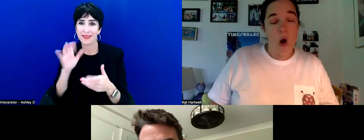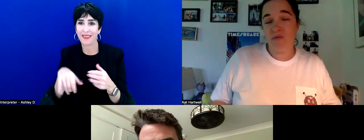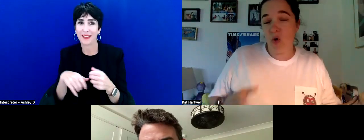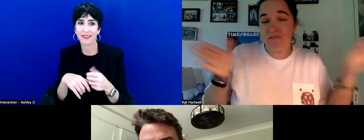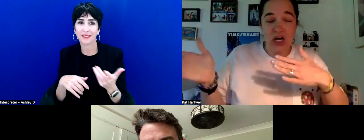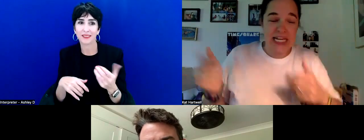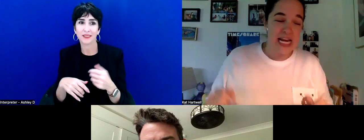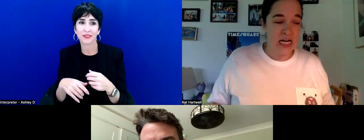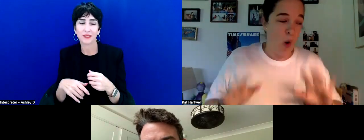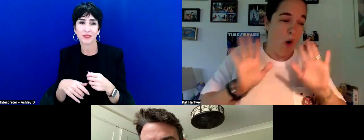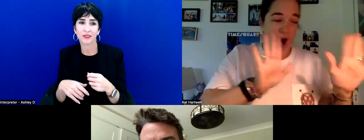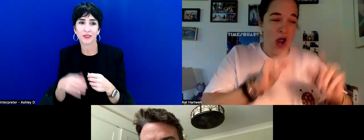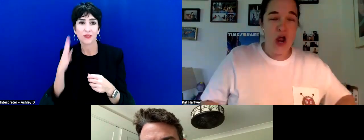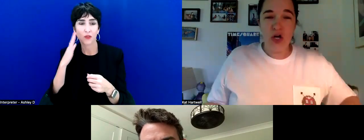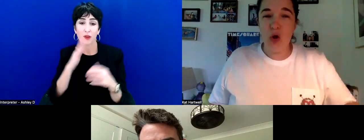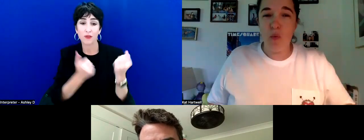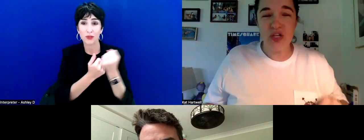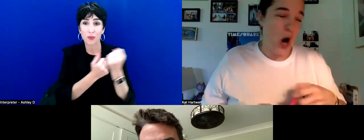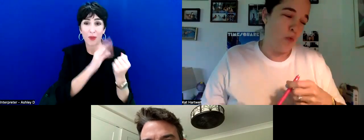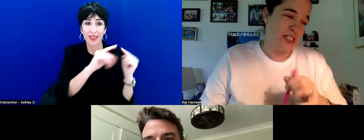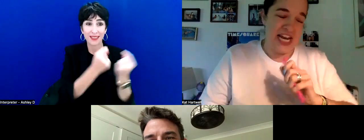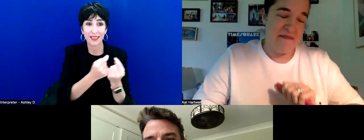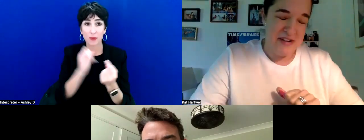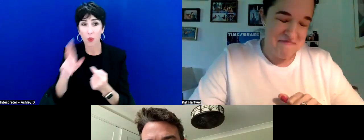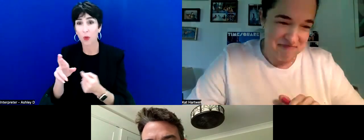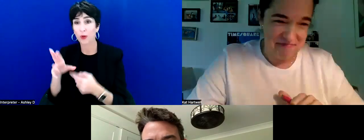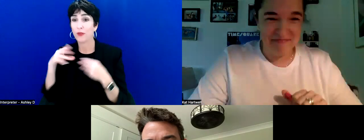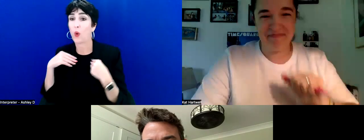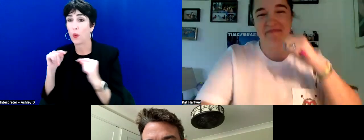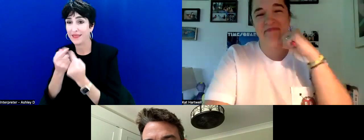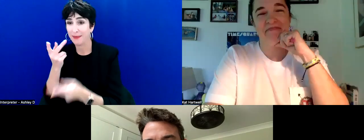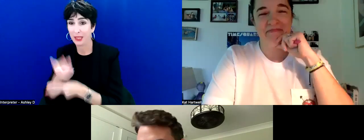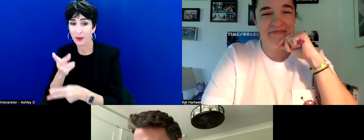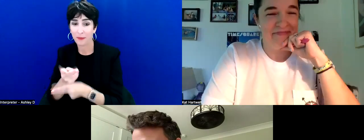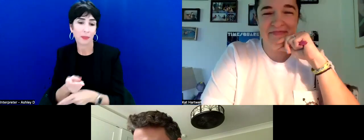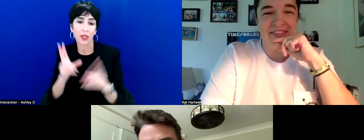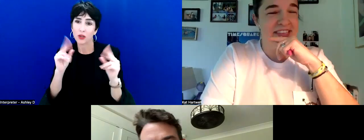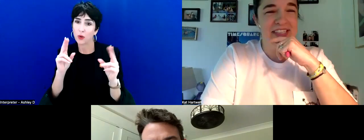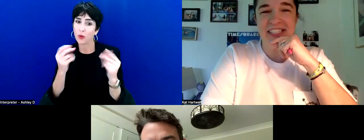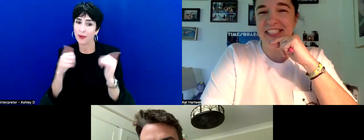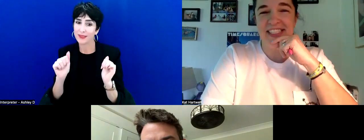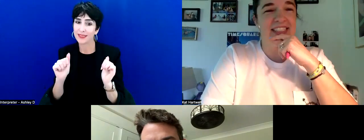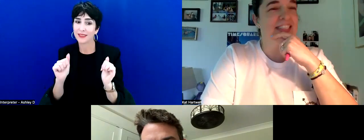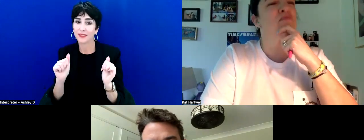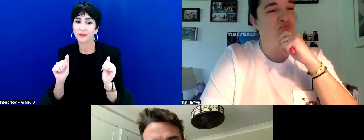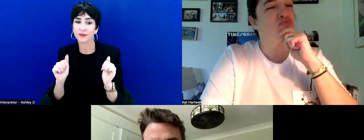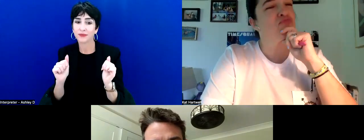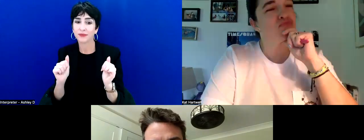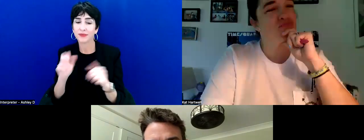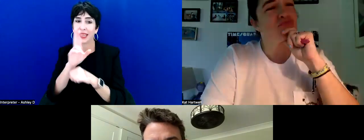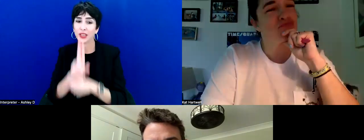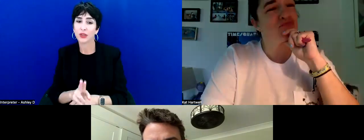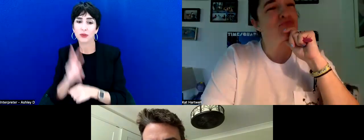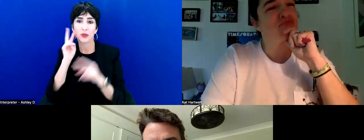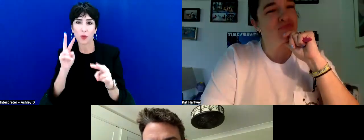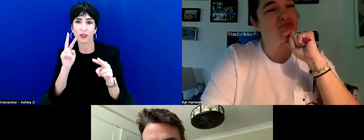wanted to know Yeah. if you team or with your own team. No, I'm still getting used to watching more